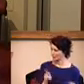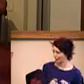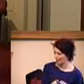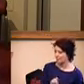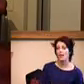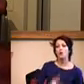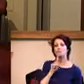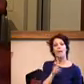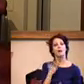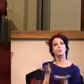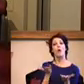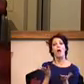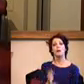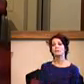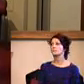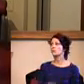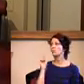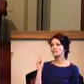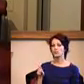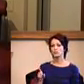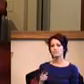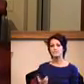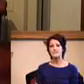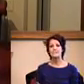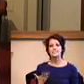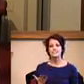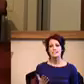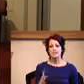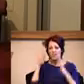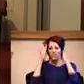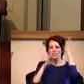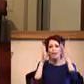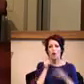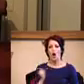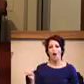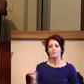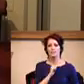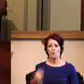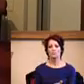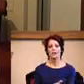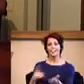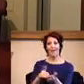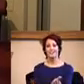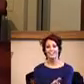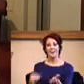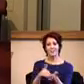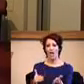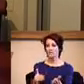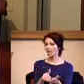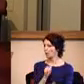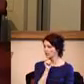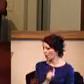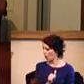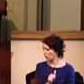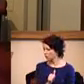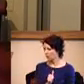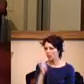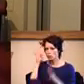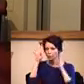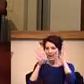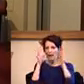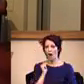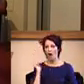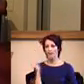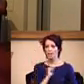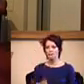that the reality is that we have to reinvent ourselves over and over and over again because if we don't reinvent ourselves over and over again